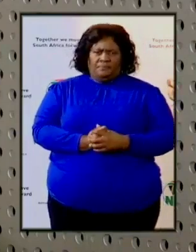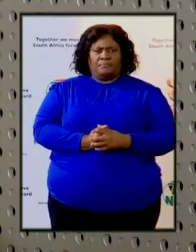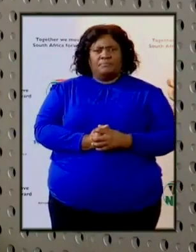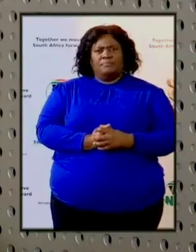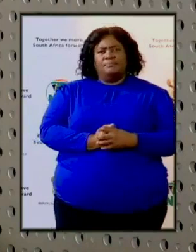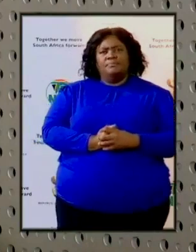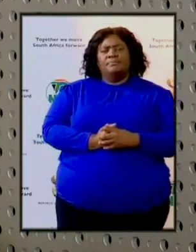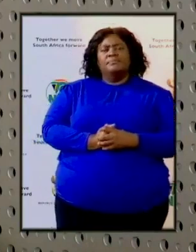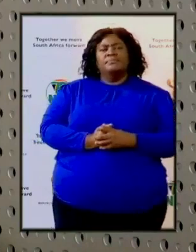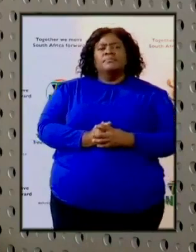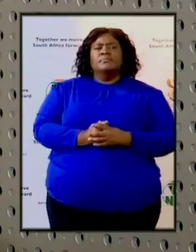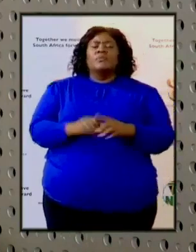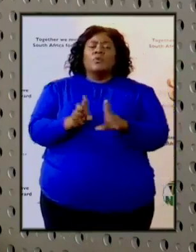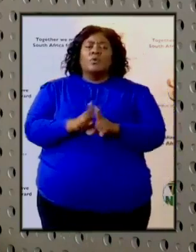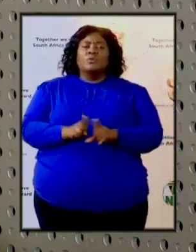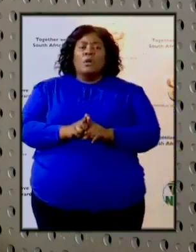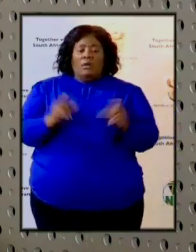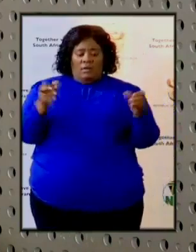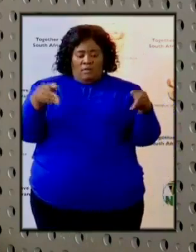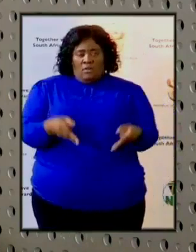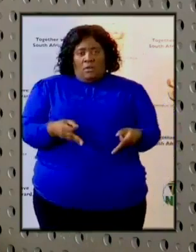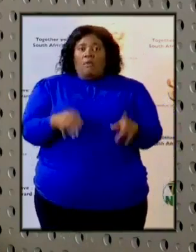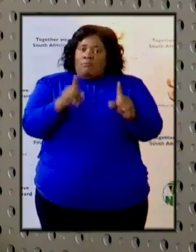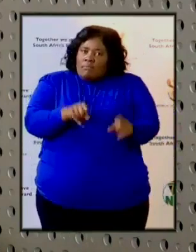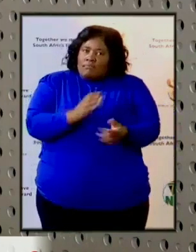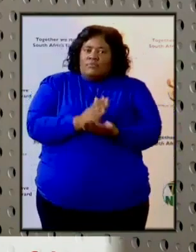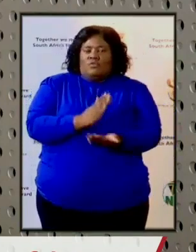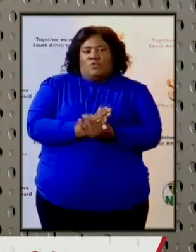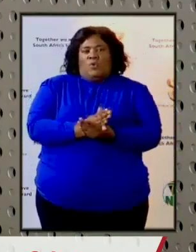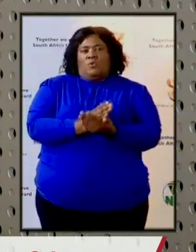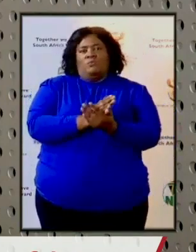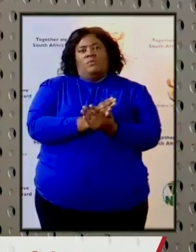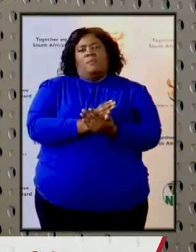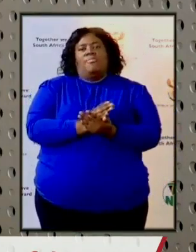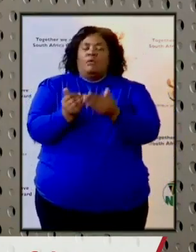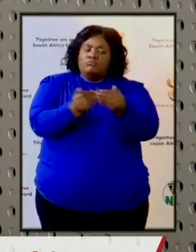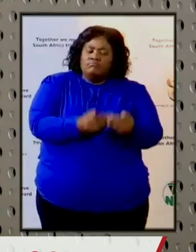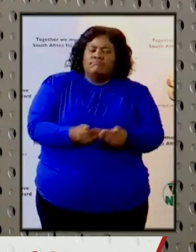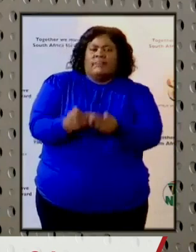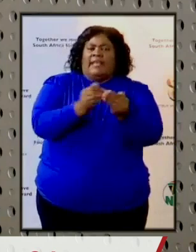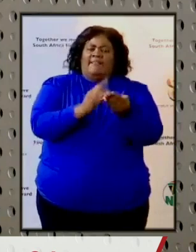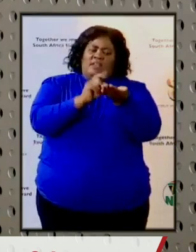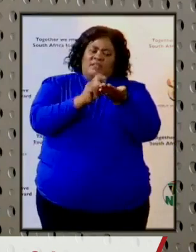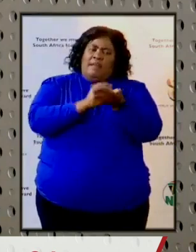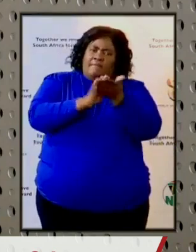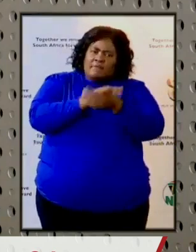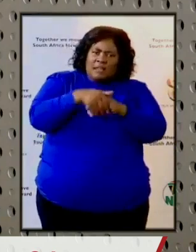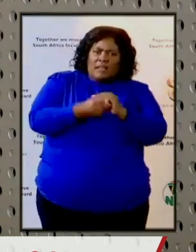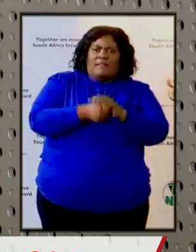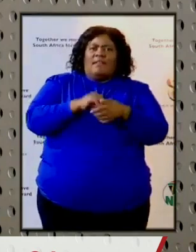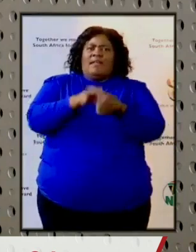And the funerals, we must take all the precautions, including sanitizing, gloves for those who